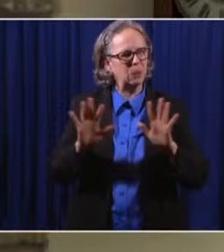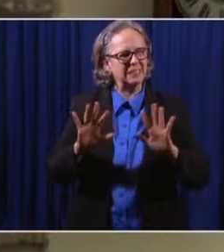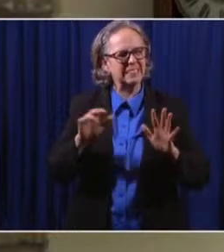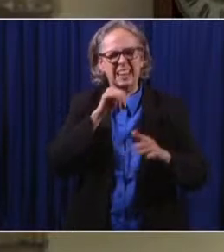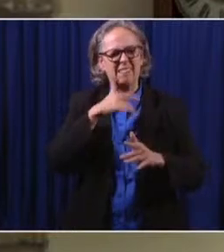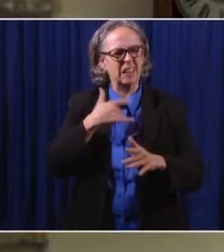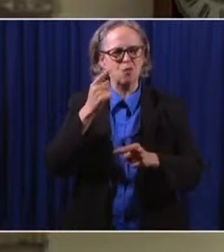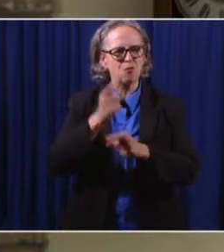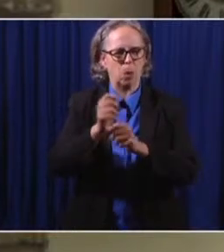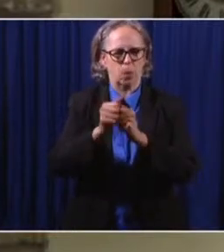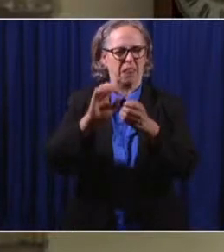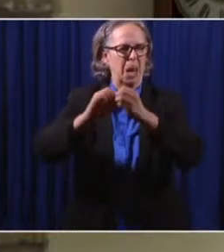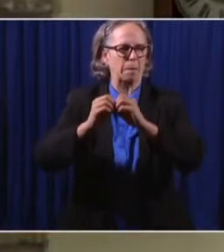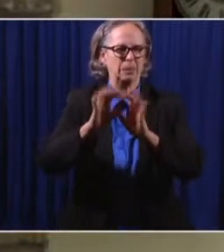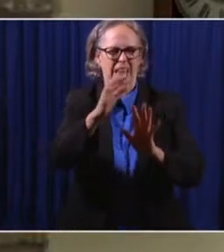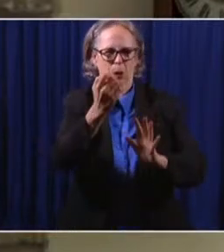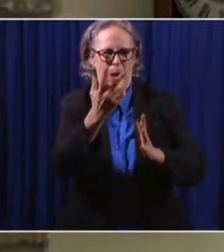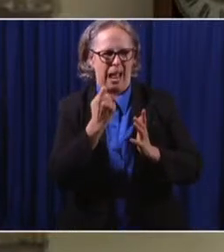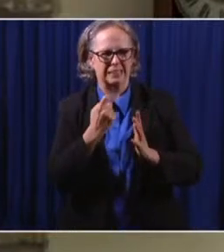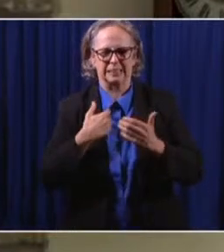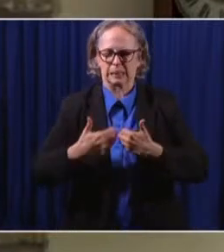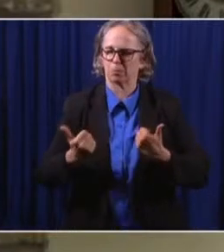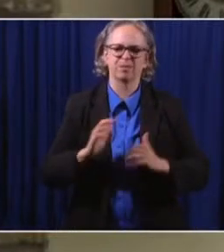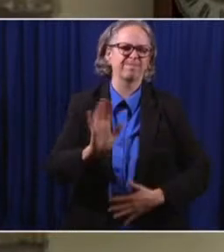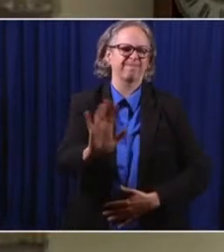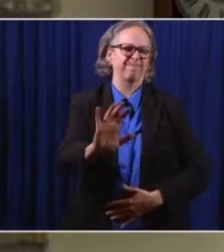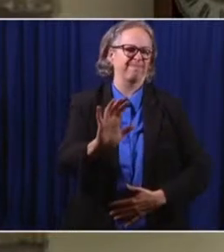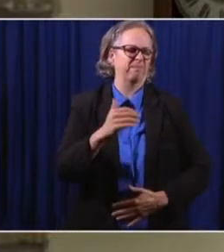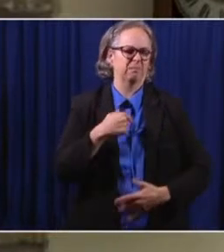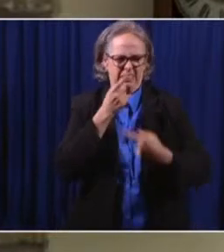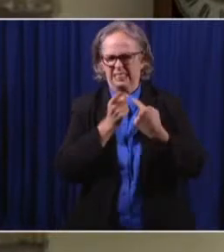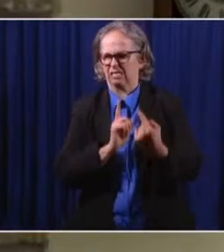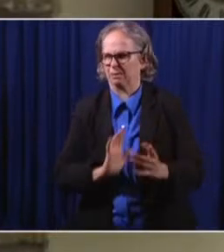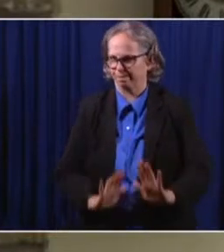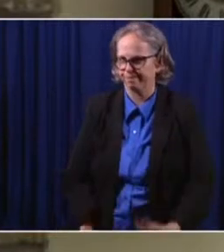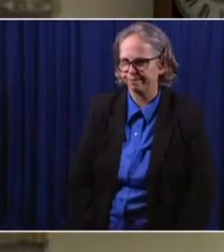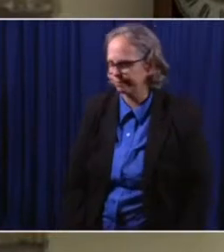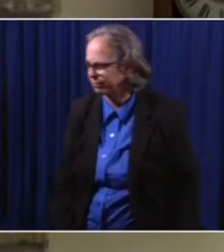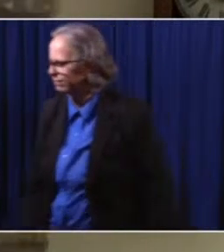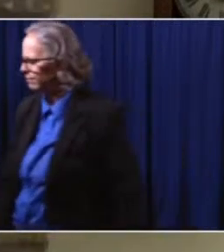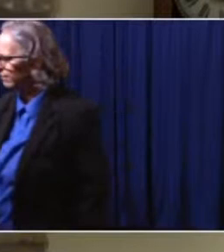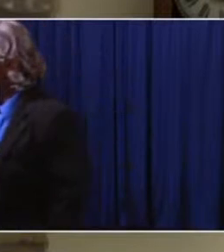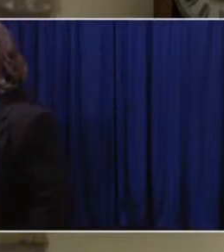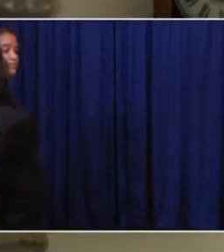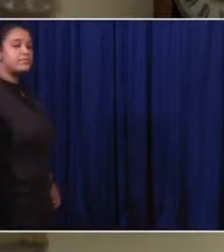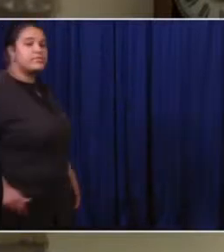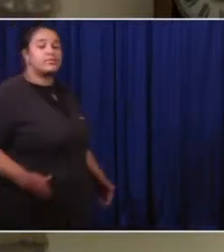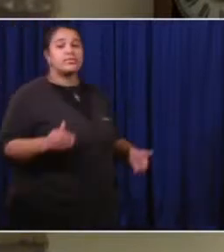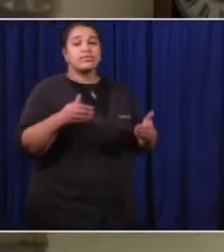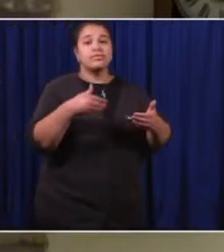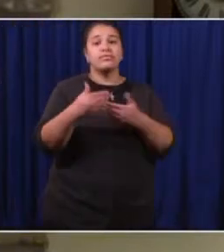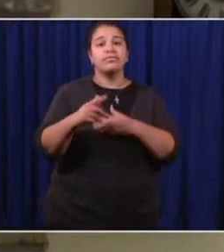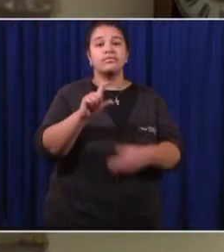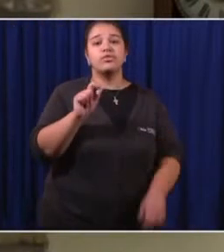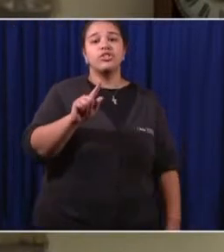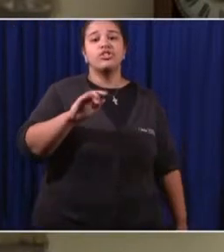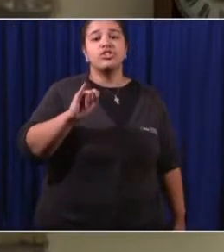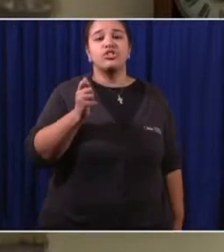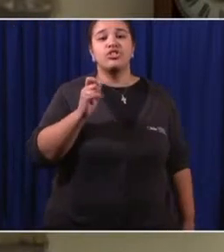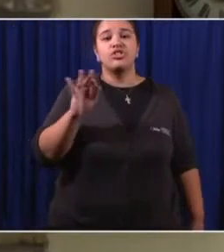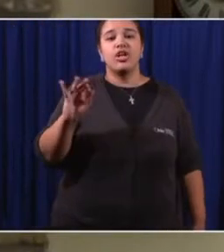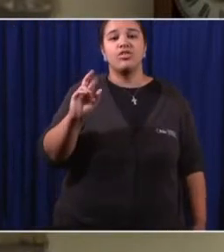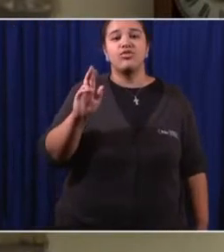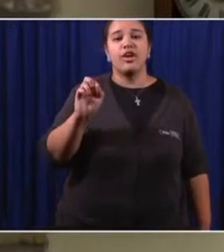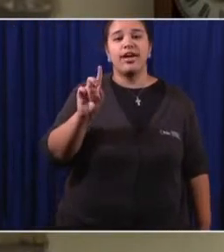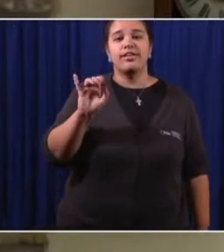Next question is from Jeff Reddick at WSYX in Columbus. Thanks, Governor. To piggyback on